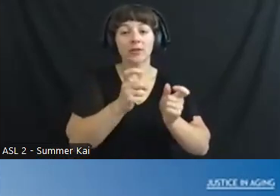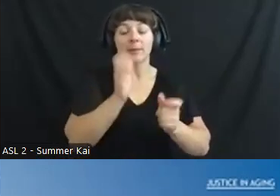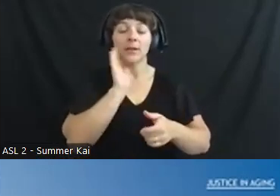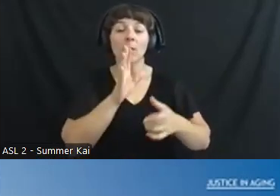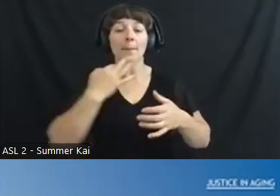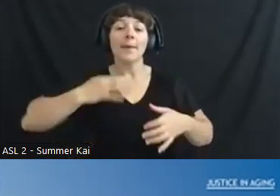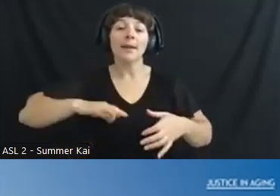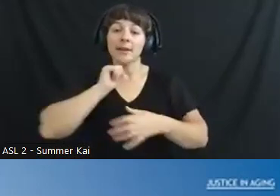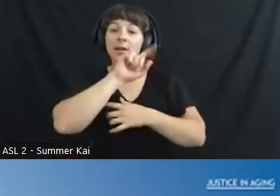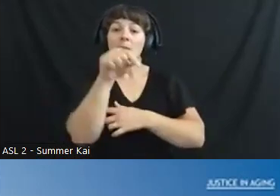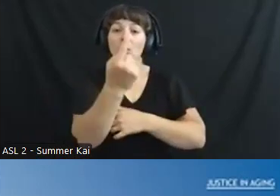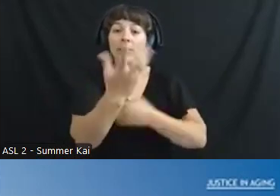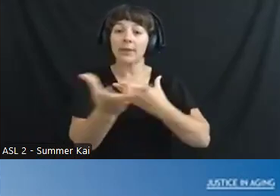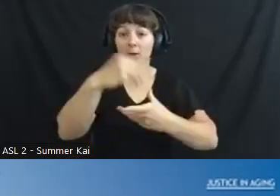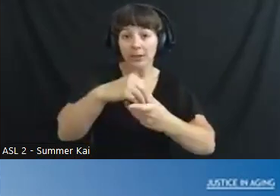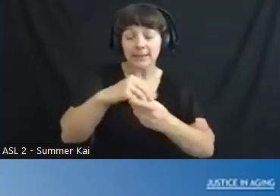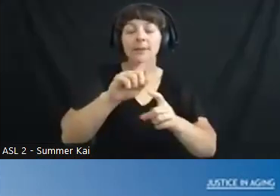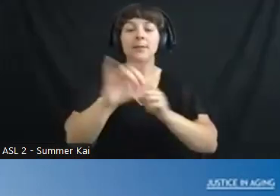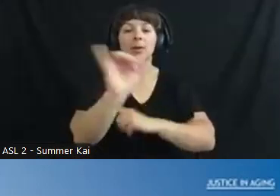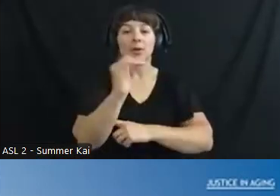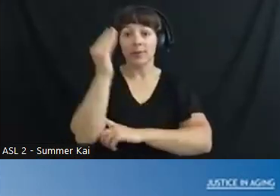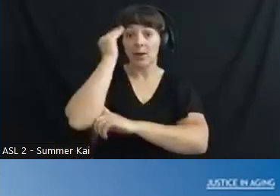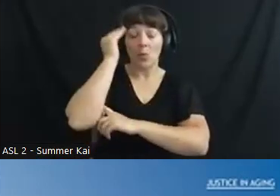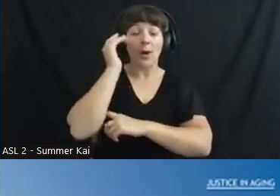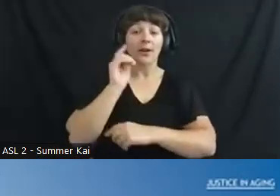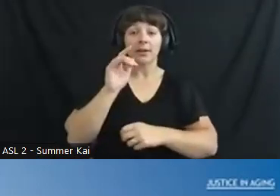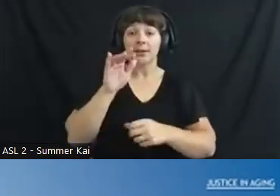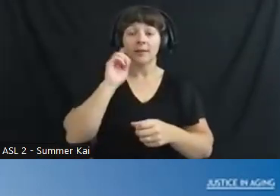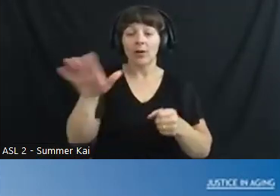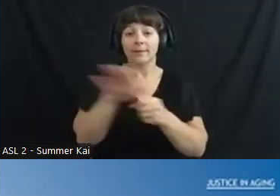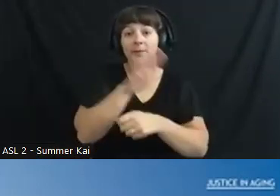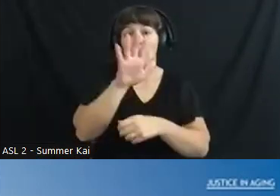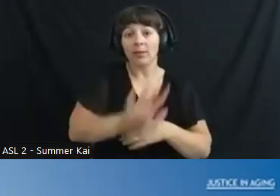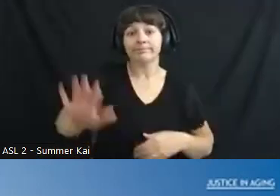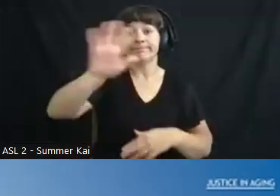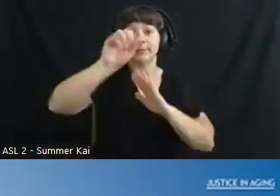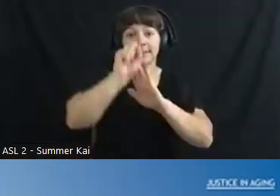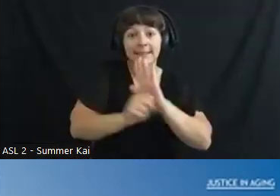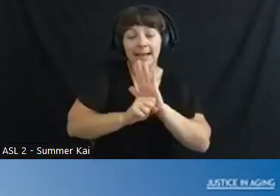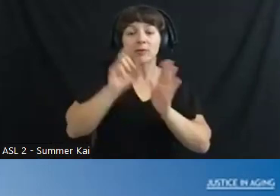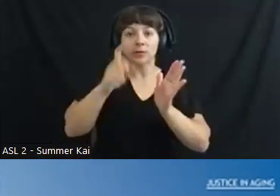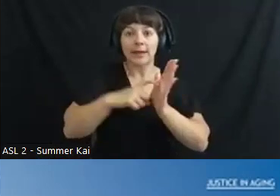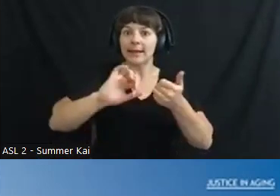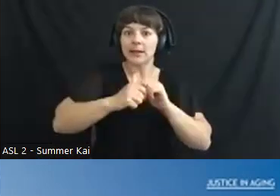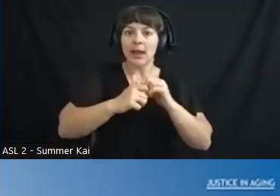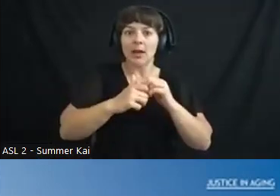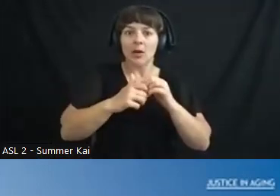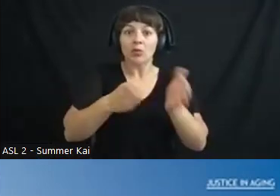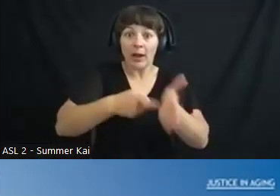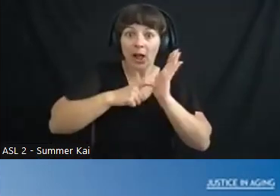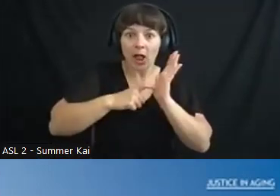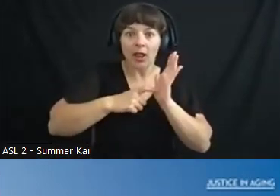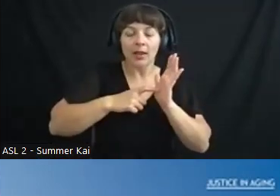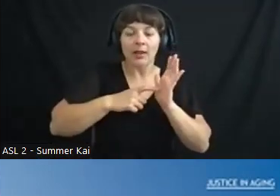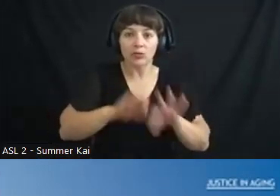the participants, but also the awareness at a statewide level of how critical these programs are. We are